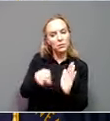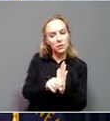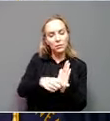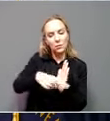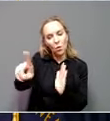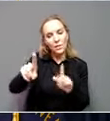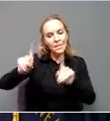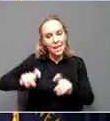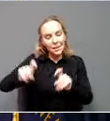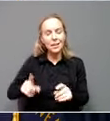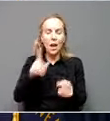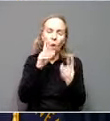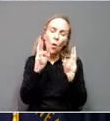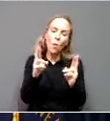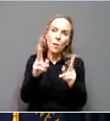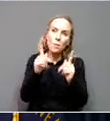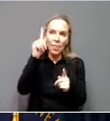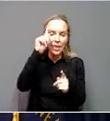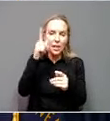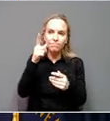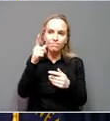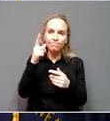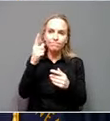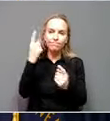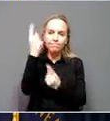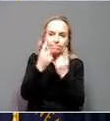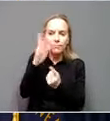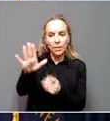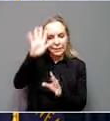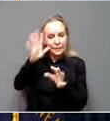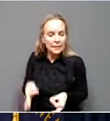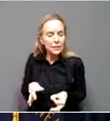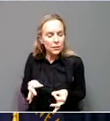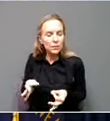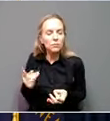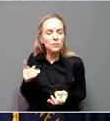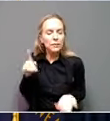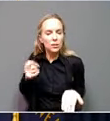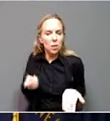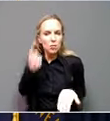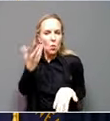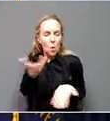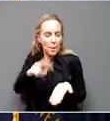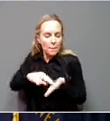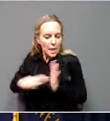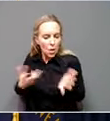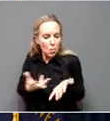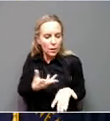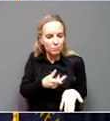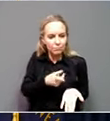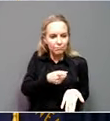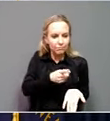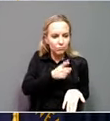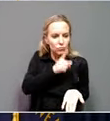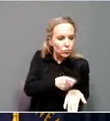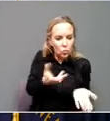I hope as people think through it, that they understand what it is and what it isn't.